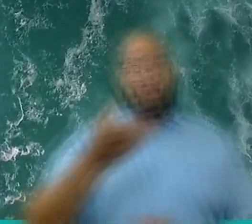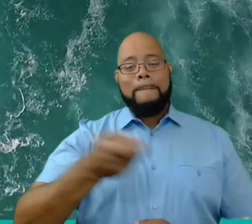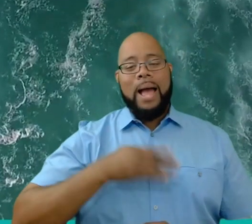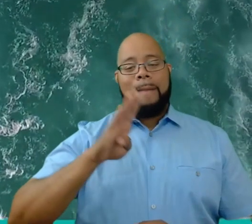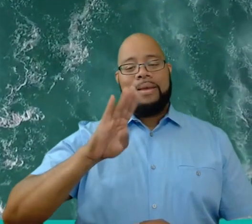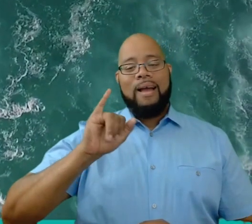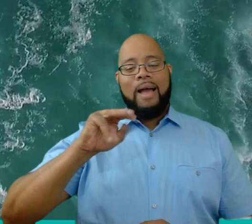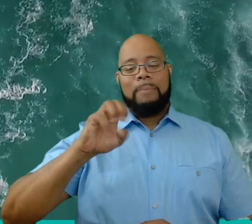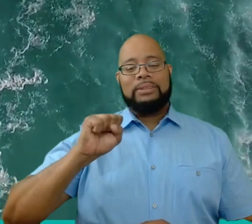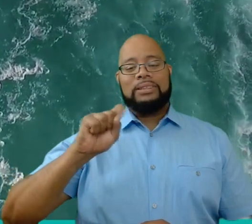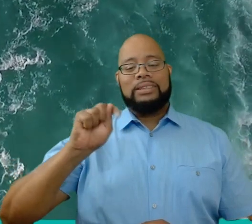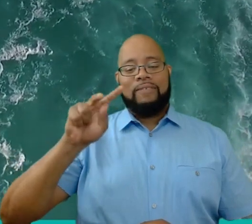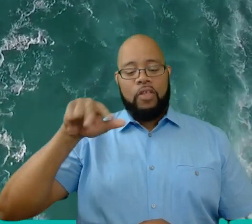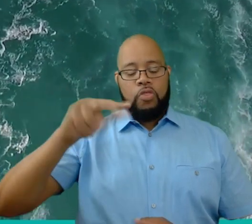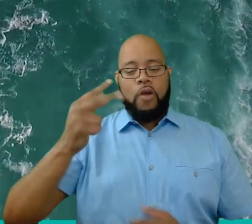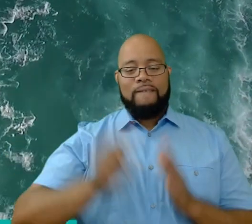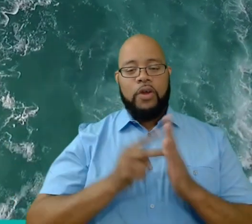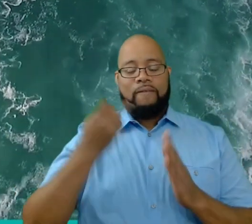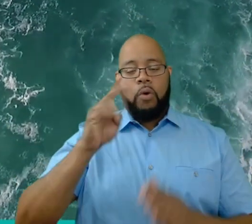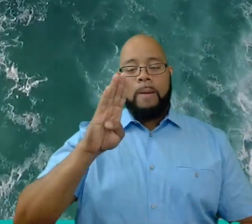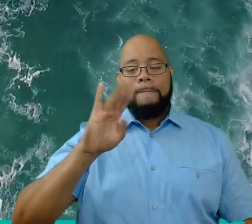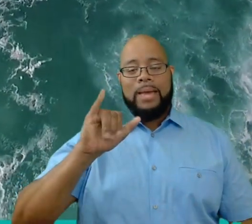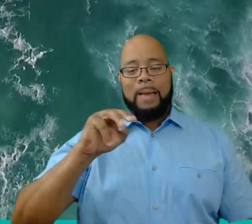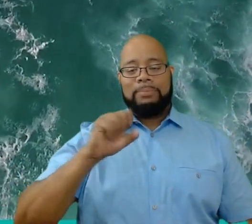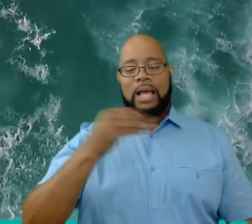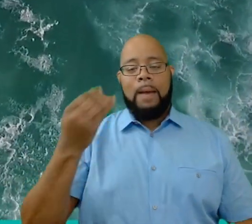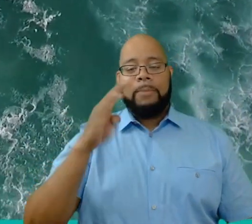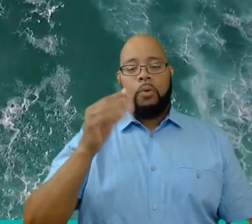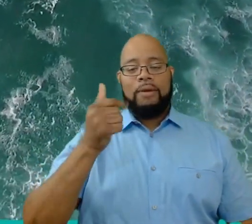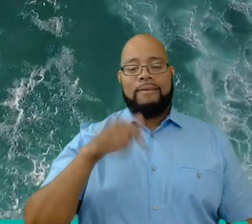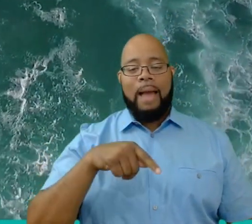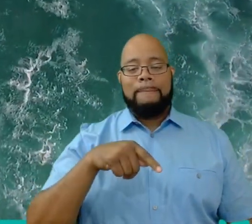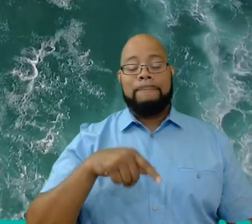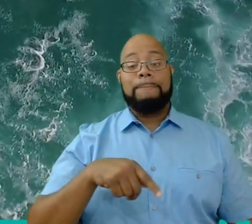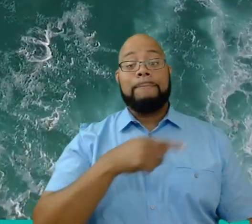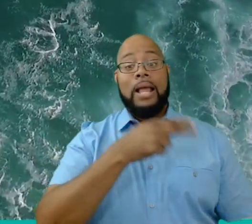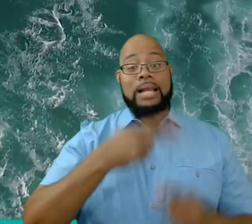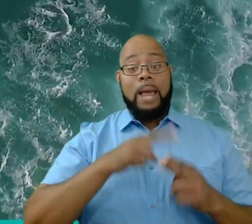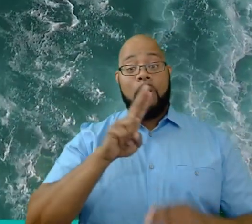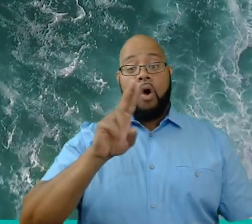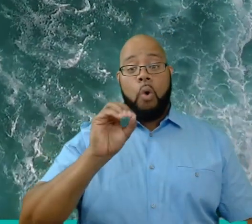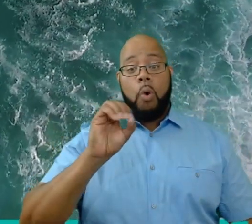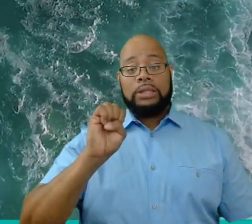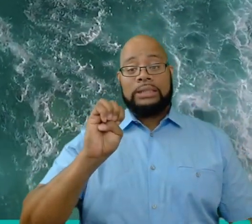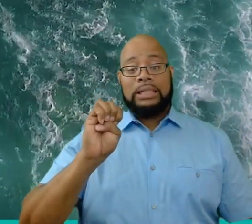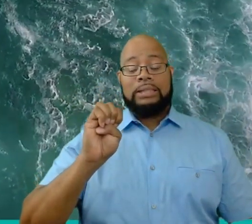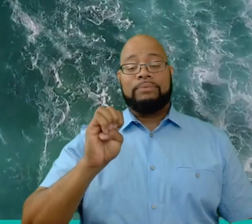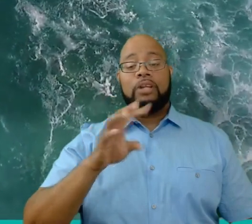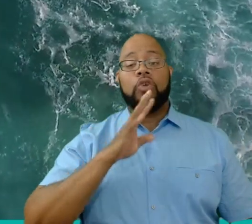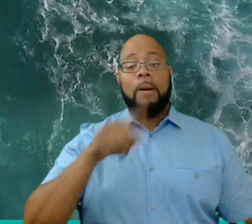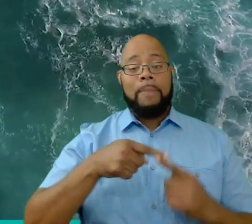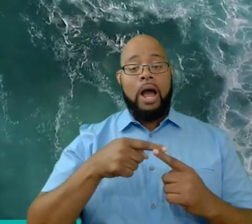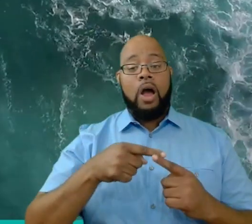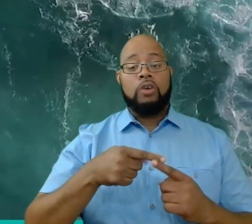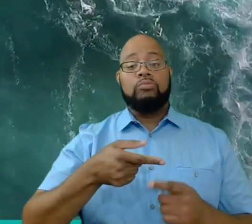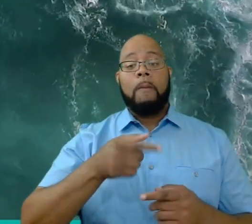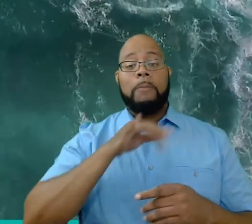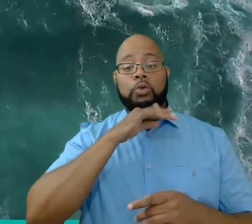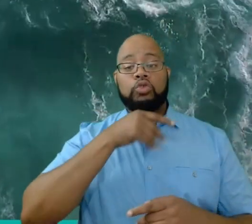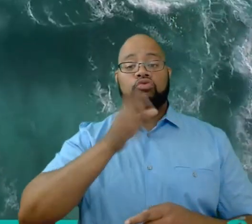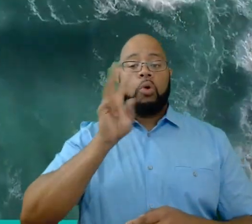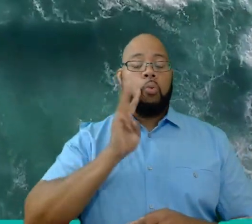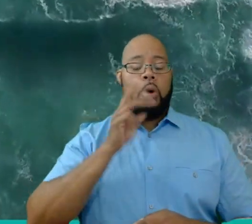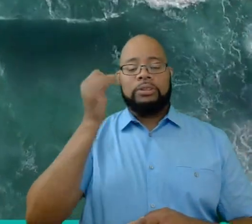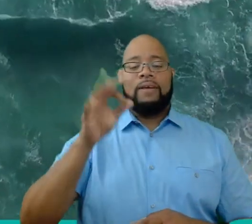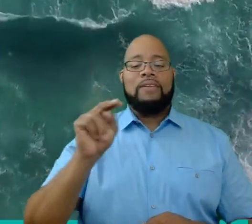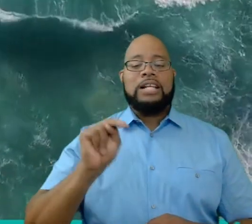Hello everyone, welcome back to BIMS TV and the third video in the BIMS Blue Gap Collaborative series. My name is Rose Santana and today I will be taking a bite into the pollution of